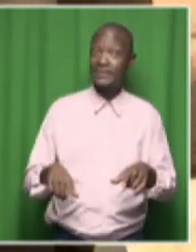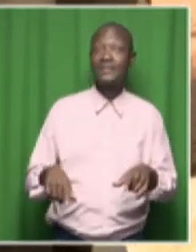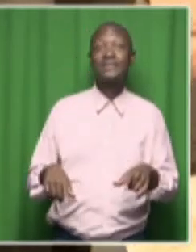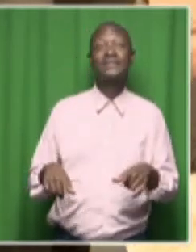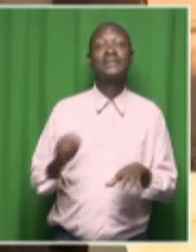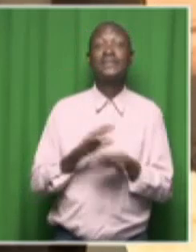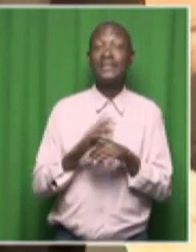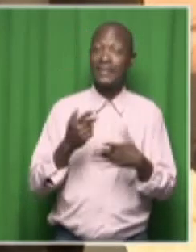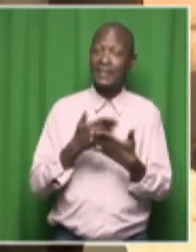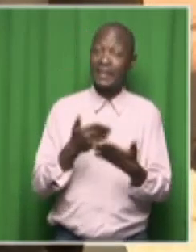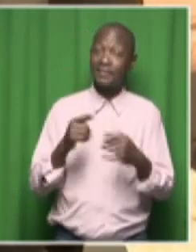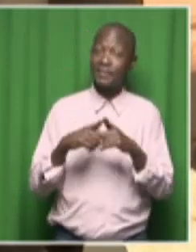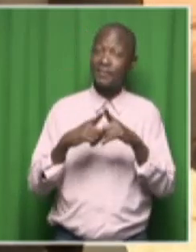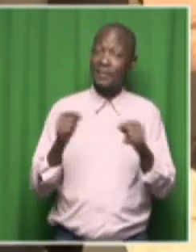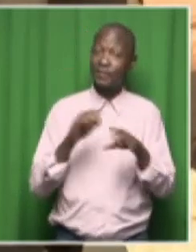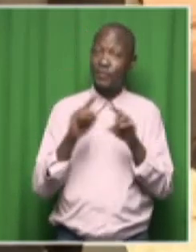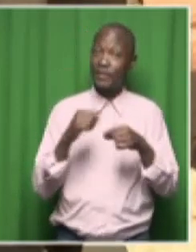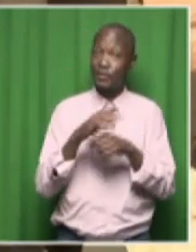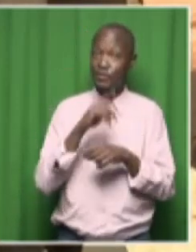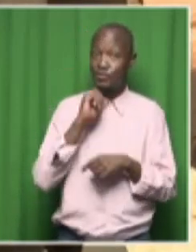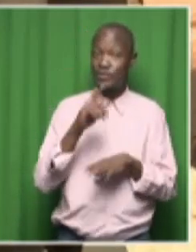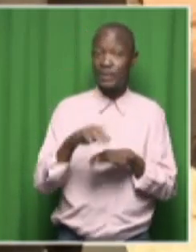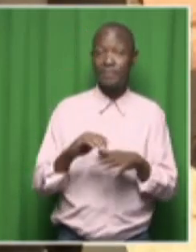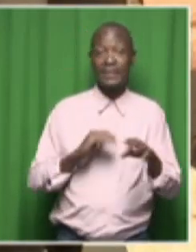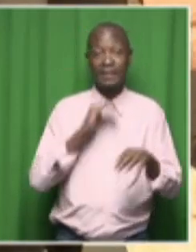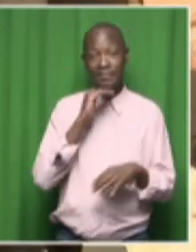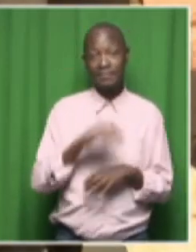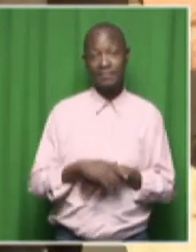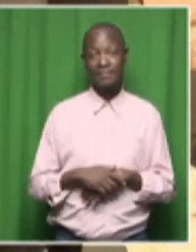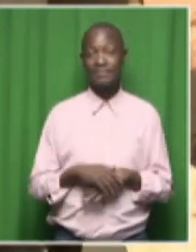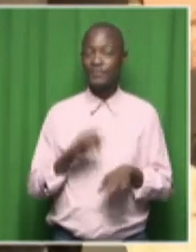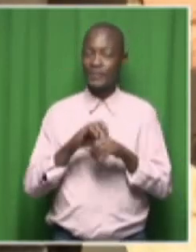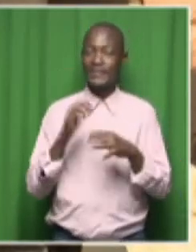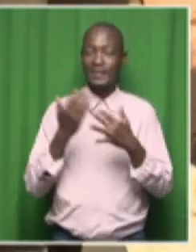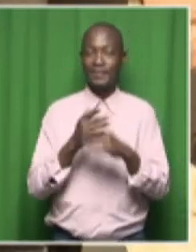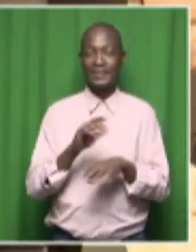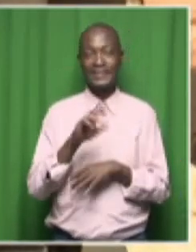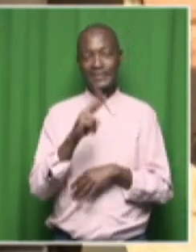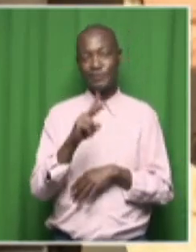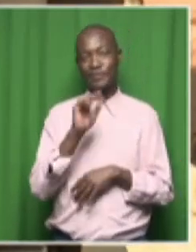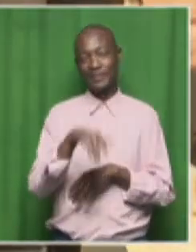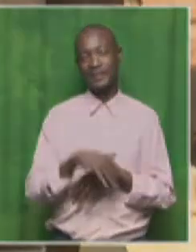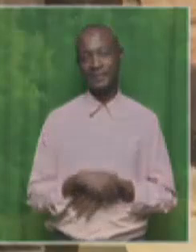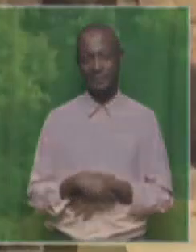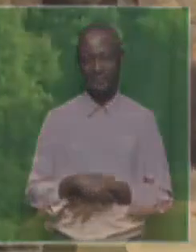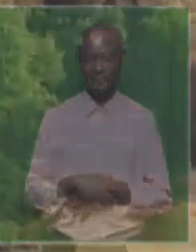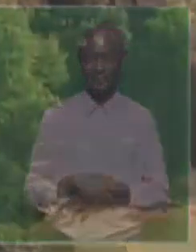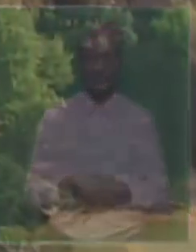extinct and they won't be used if we do not preserve them enough. All right, we've got to take a break. We'll see you after this.